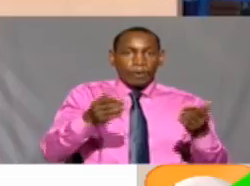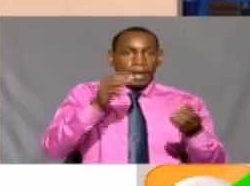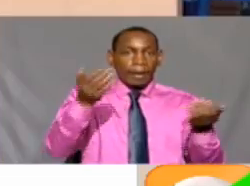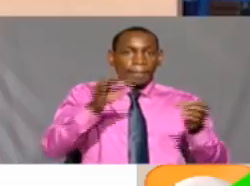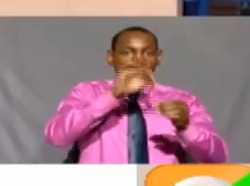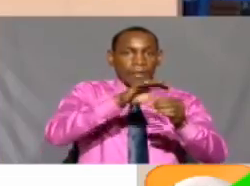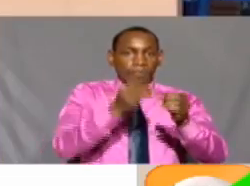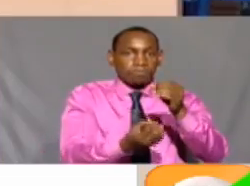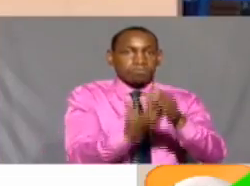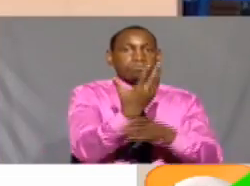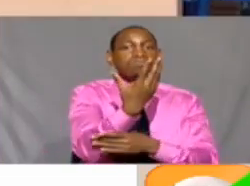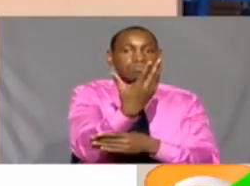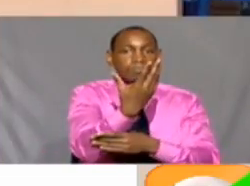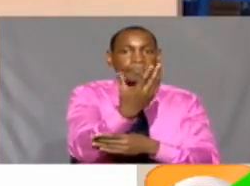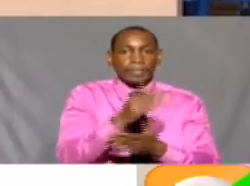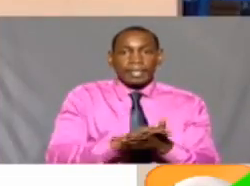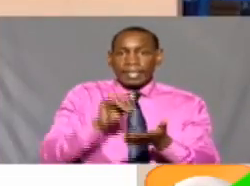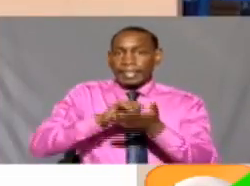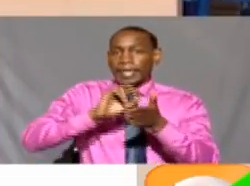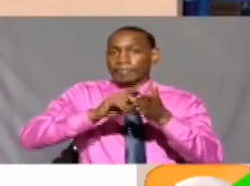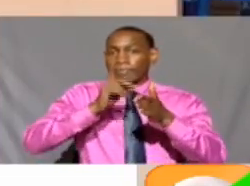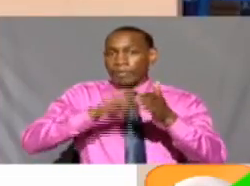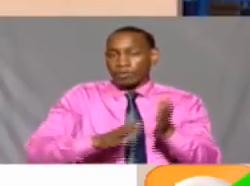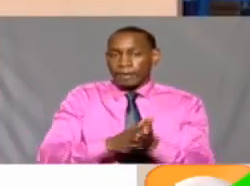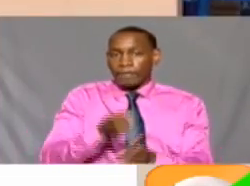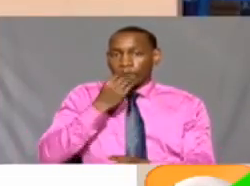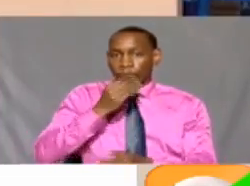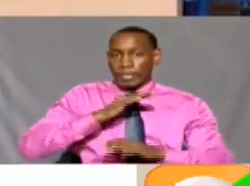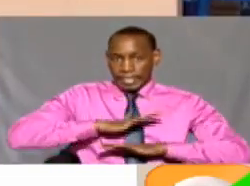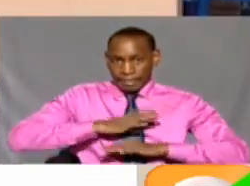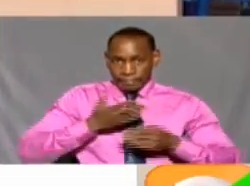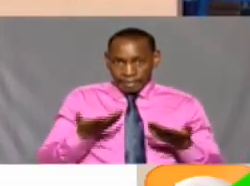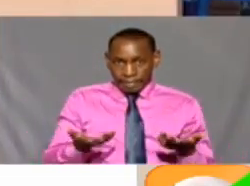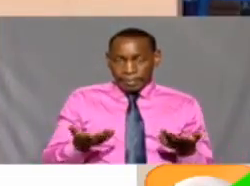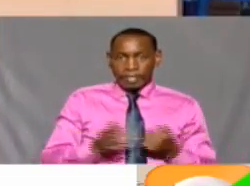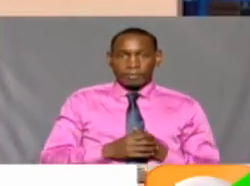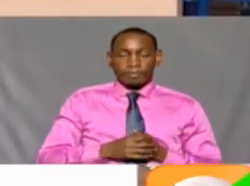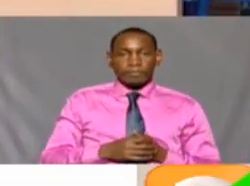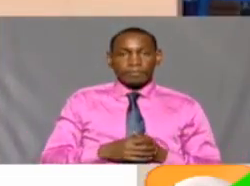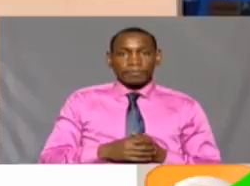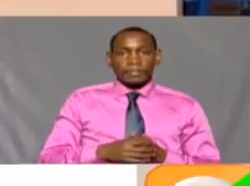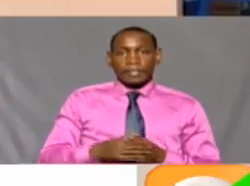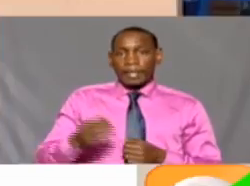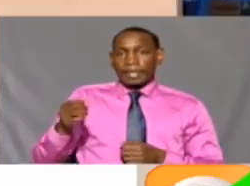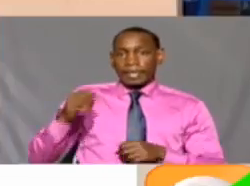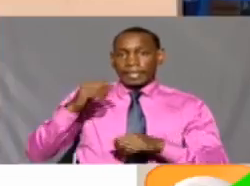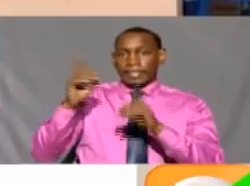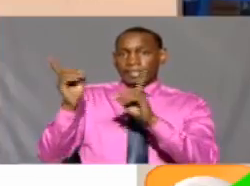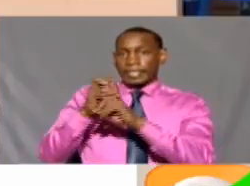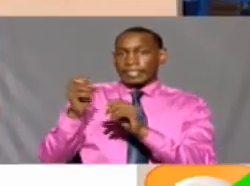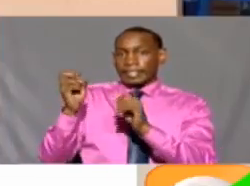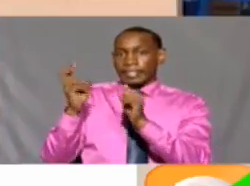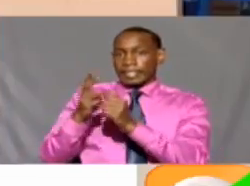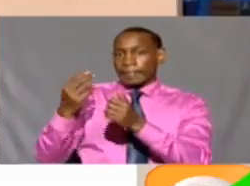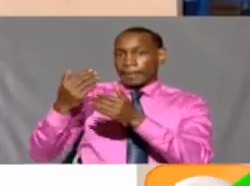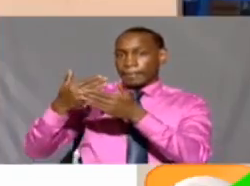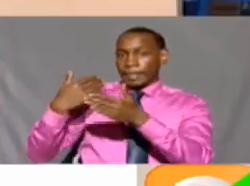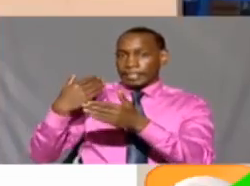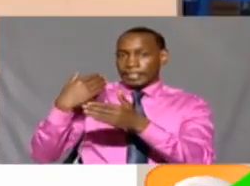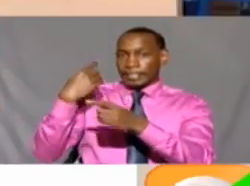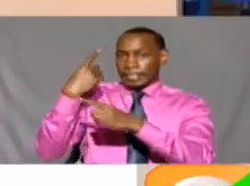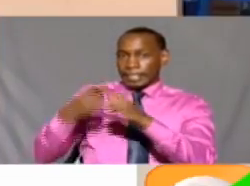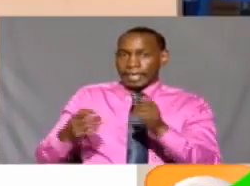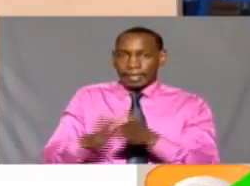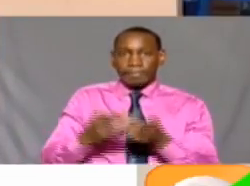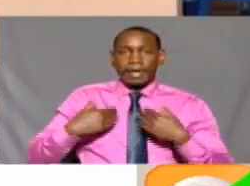crop growing areas. So what does this mean in terms of food security? By December last year, we